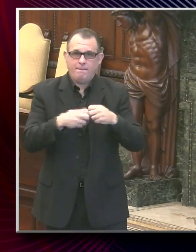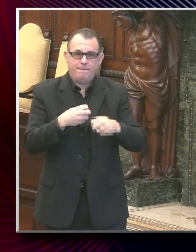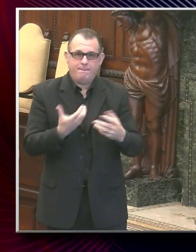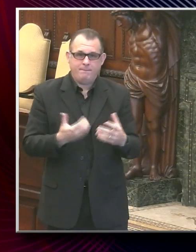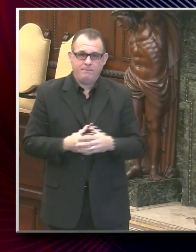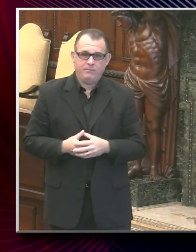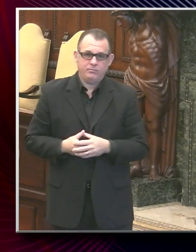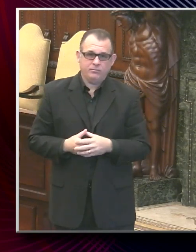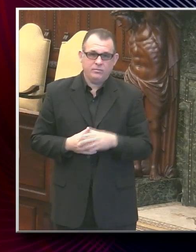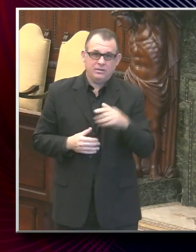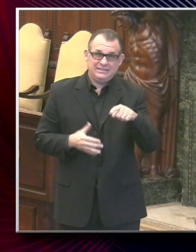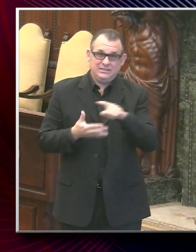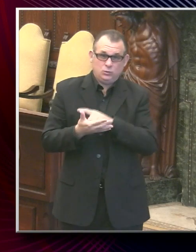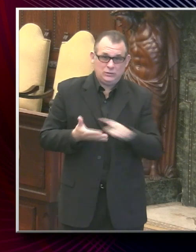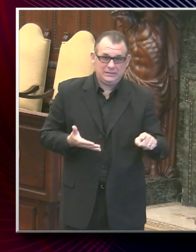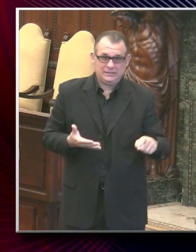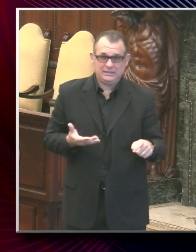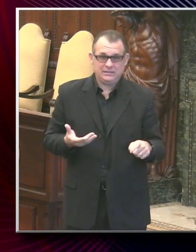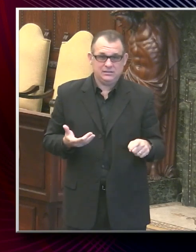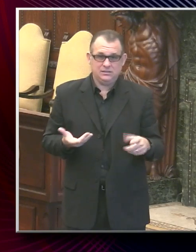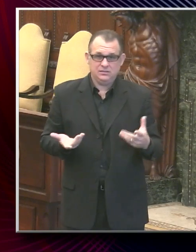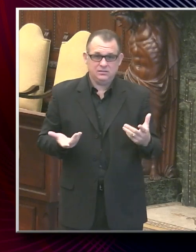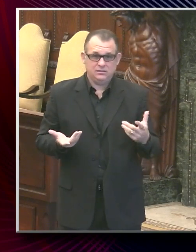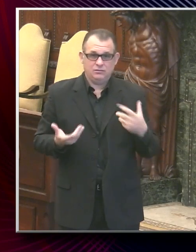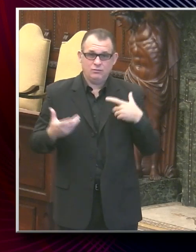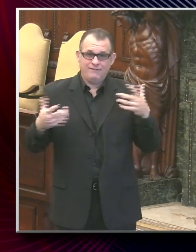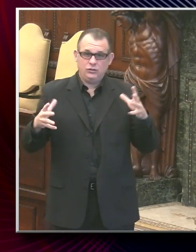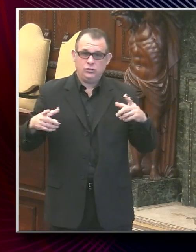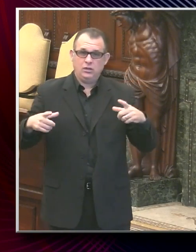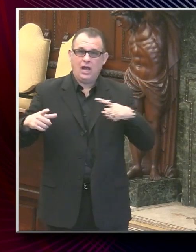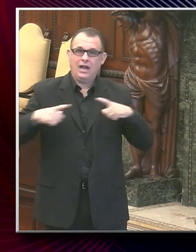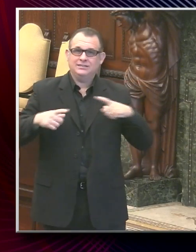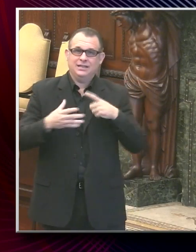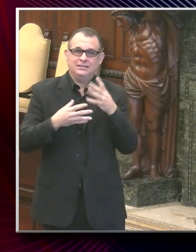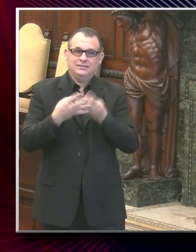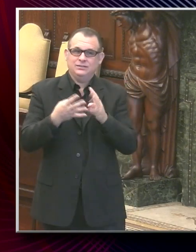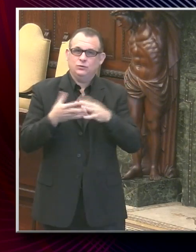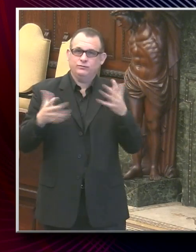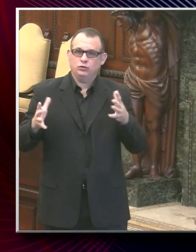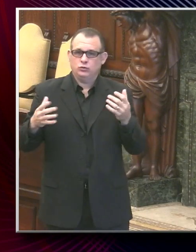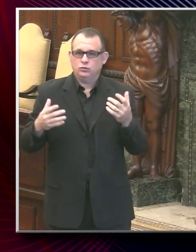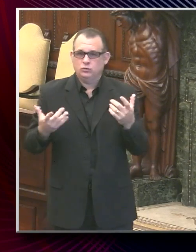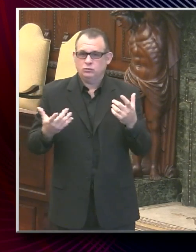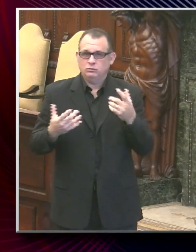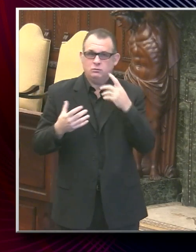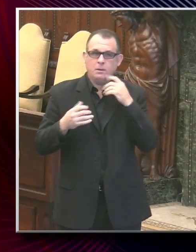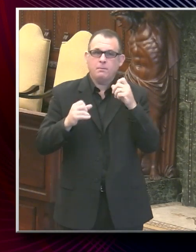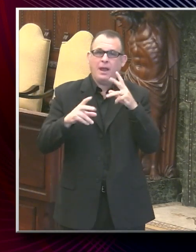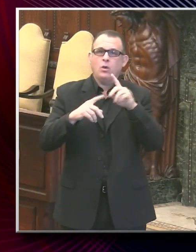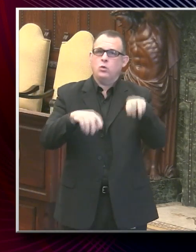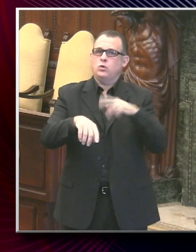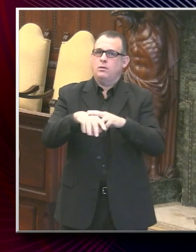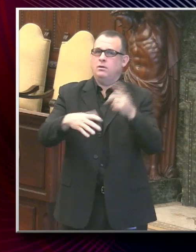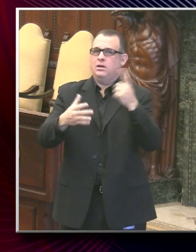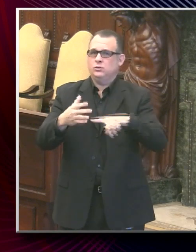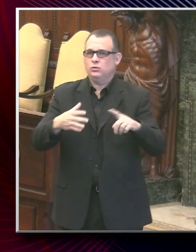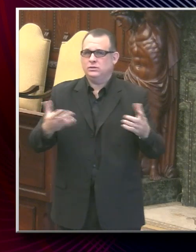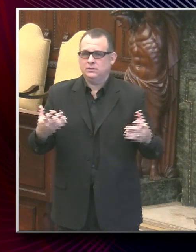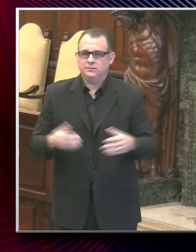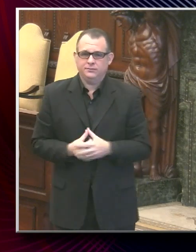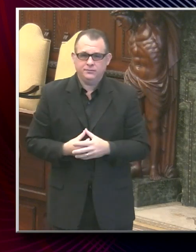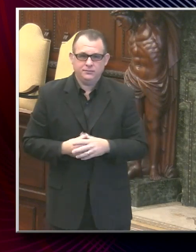a holiday schedule should allow them to catch up and that we'll be back to normal next week. At least that's the hope.